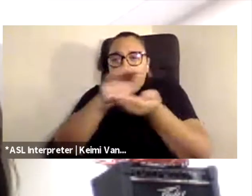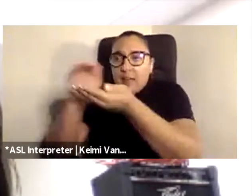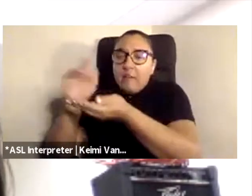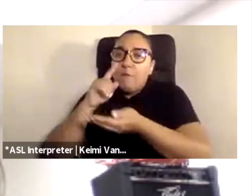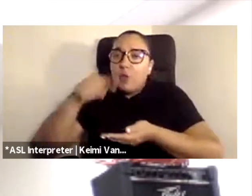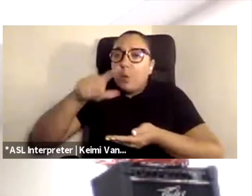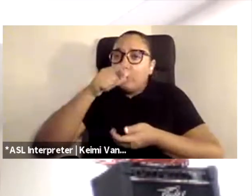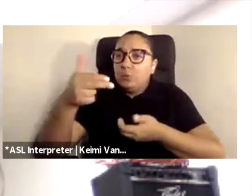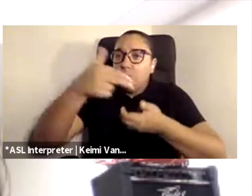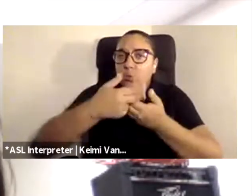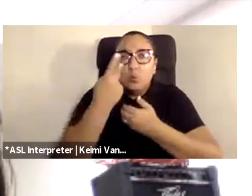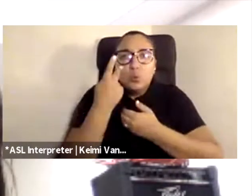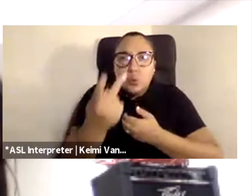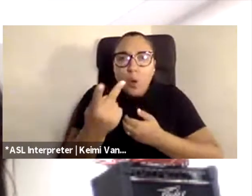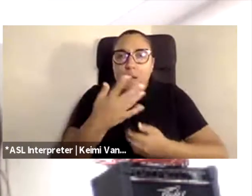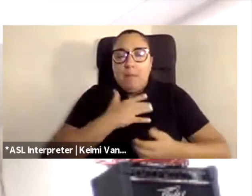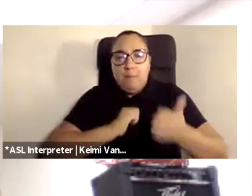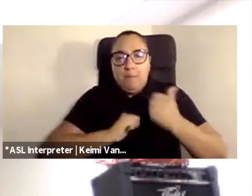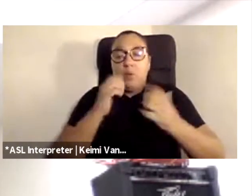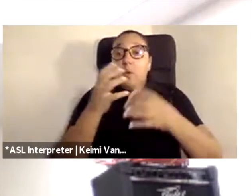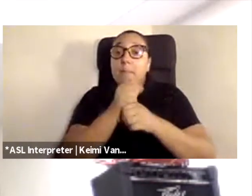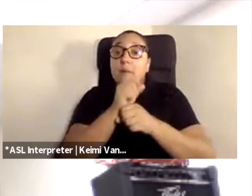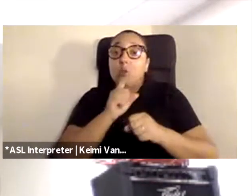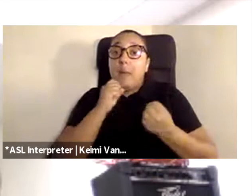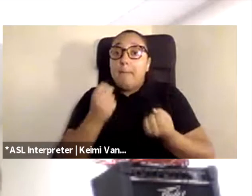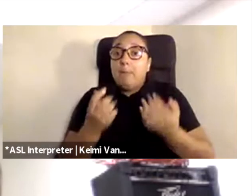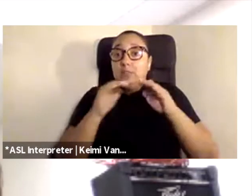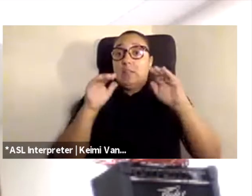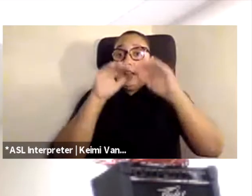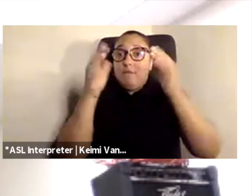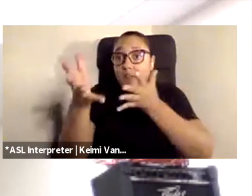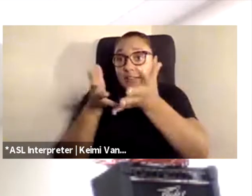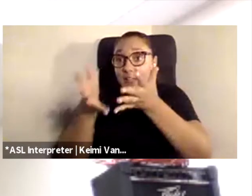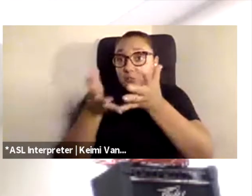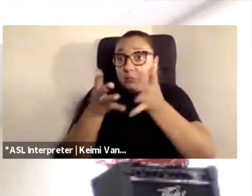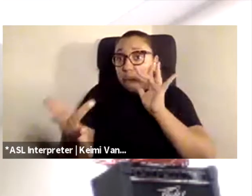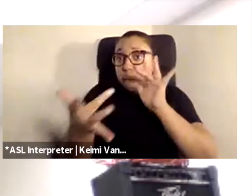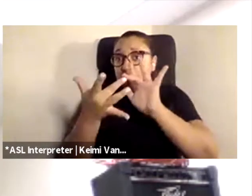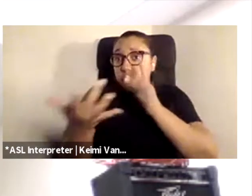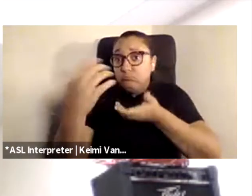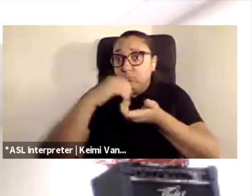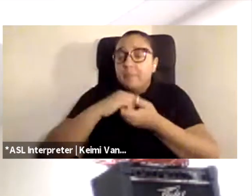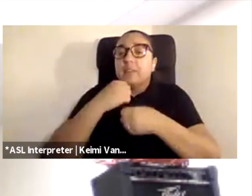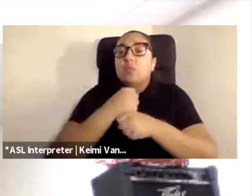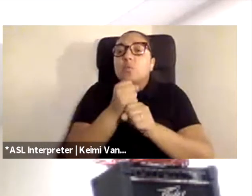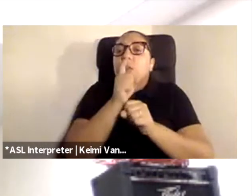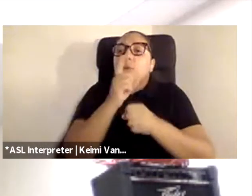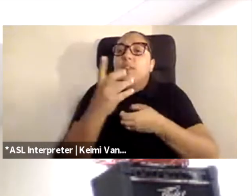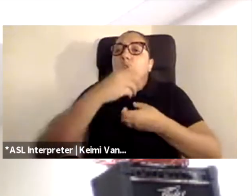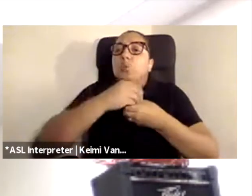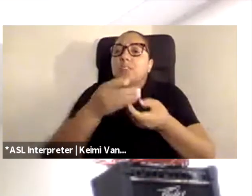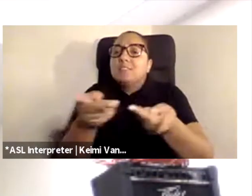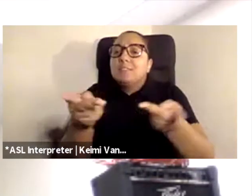also hoping that this multi-level of engagement with this work was able to create an inclusive space, a way to witness